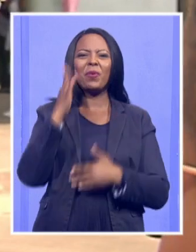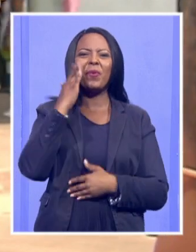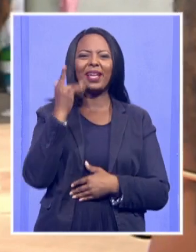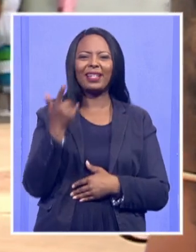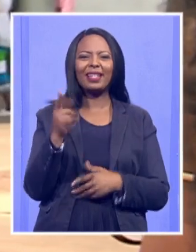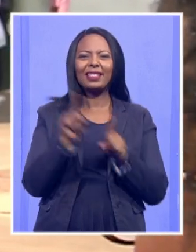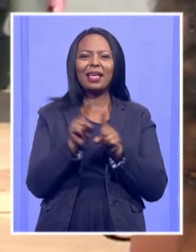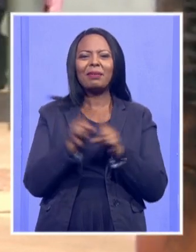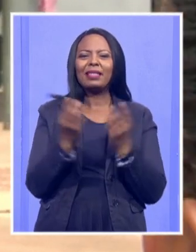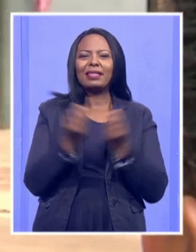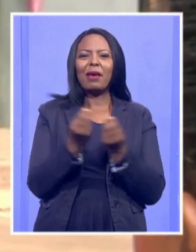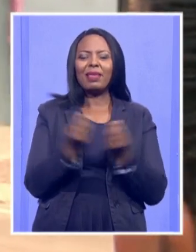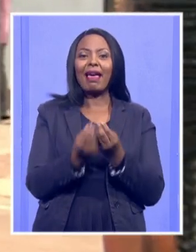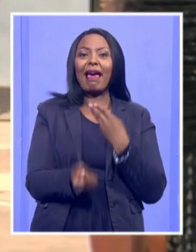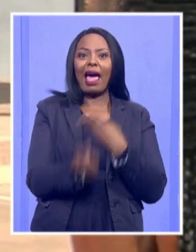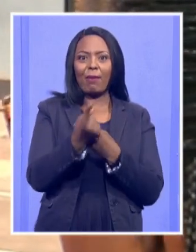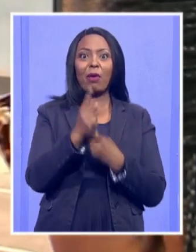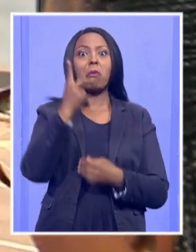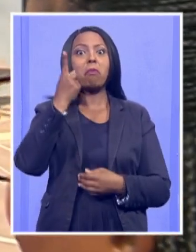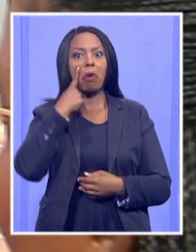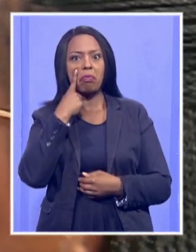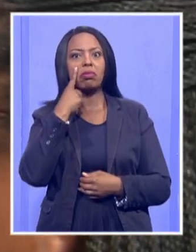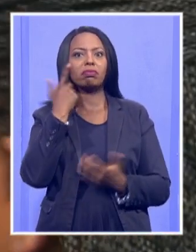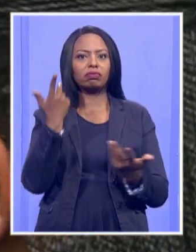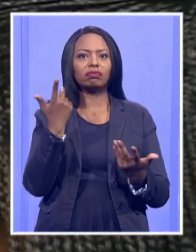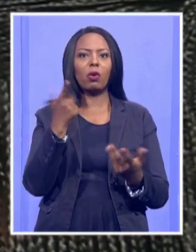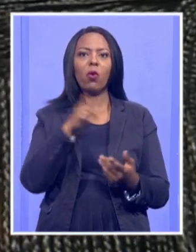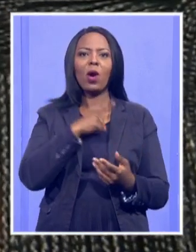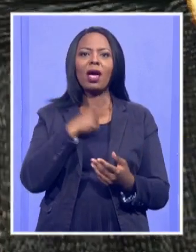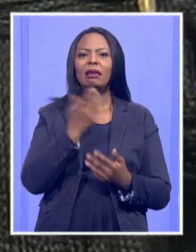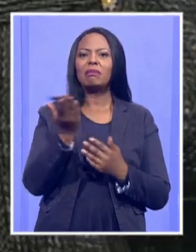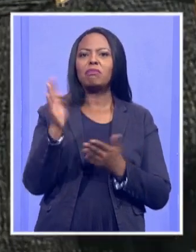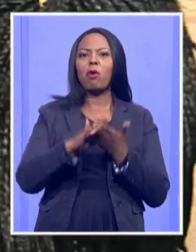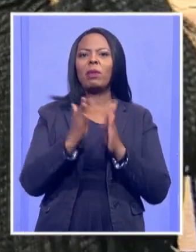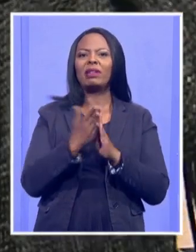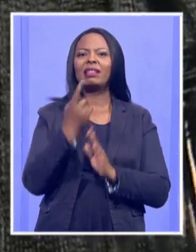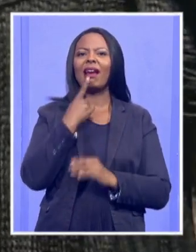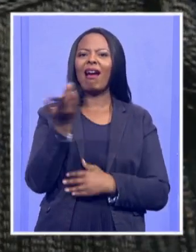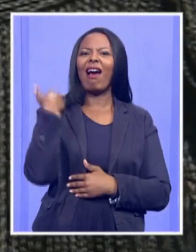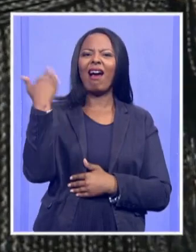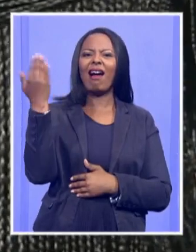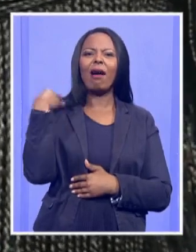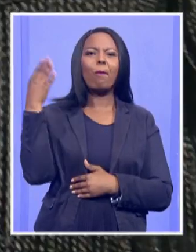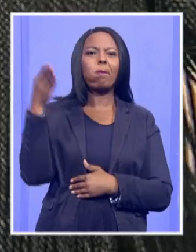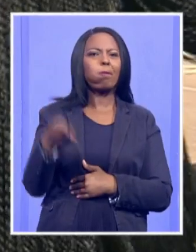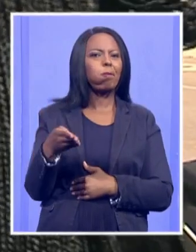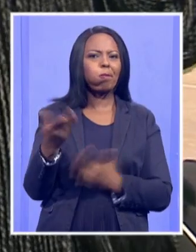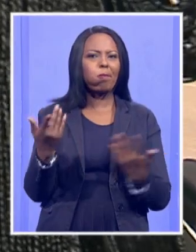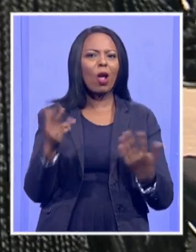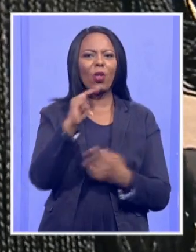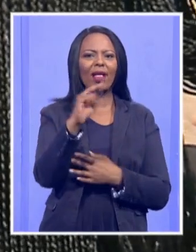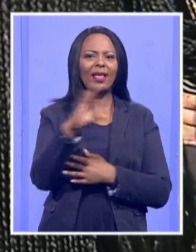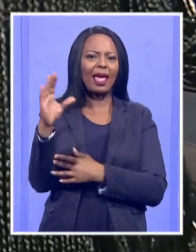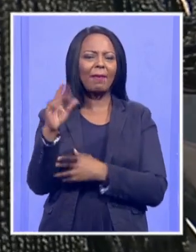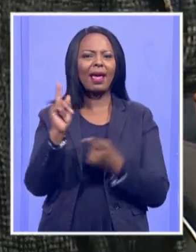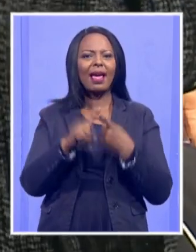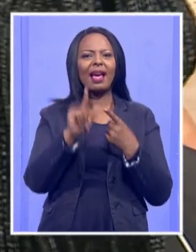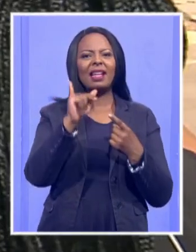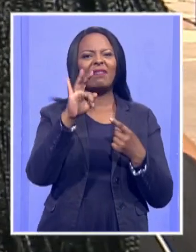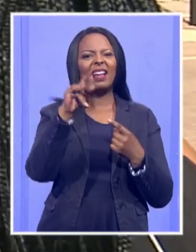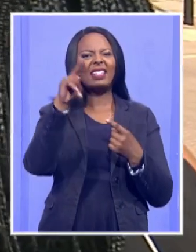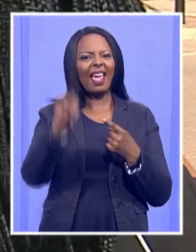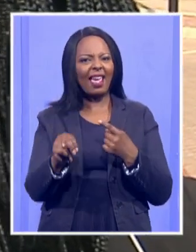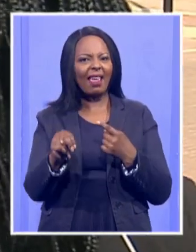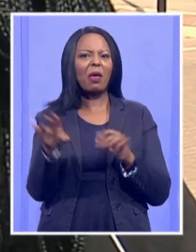something like that existing? Some of those residents have said that they've been there for years, moving from other areas in the Northern Cape, such as Upington, and